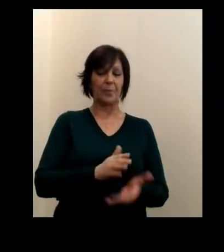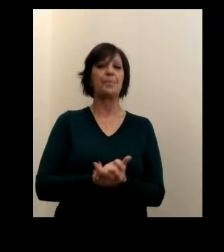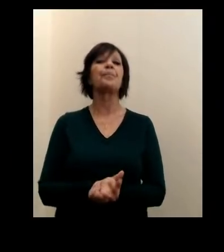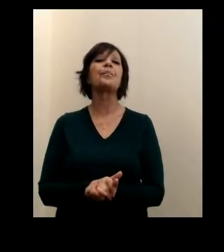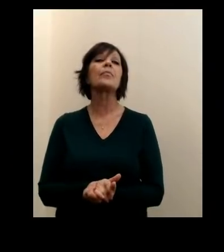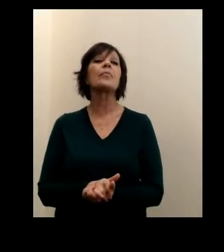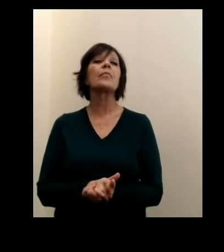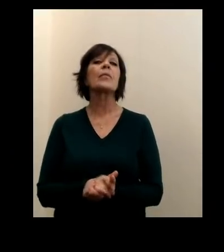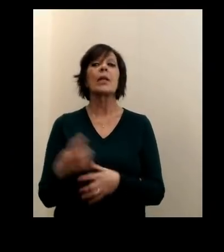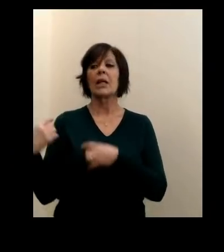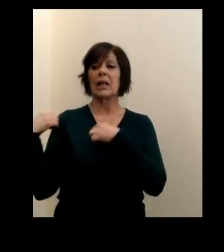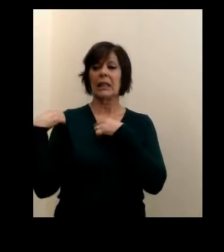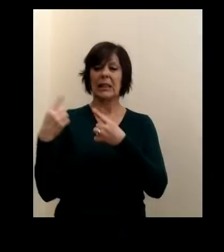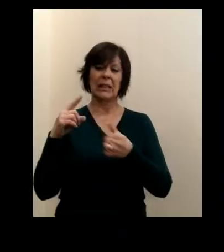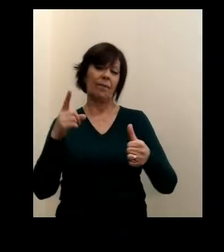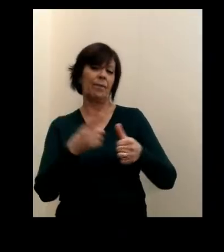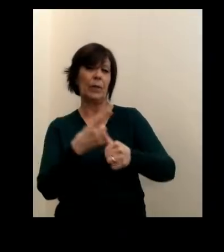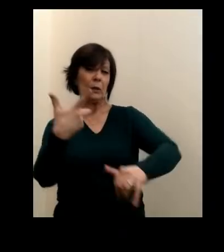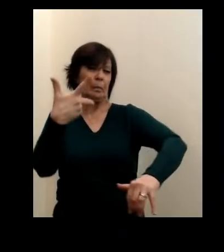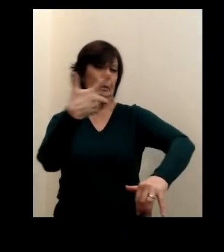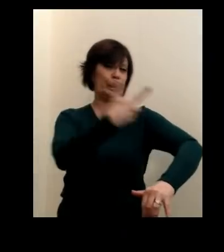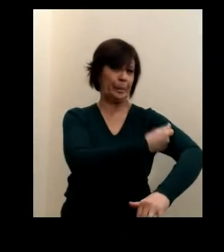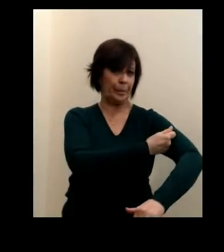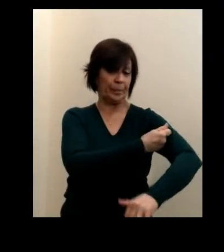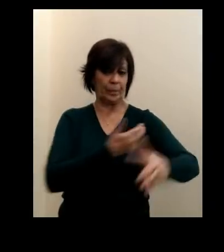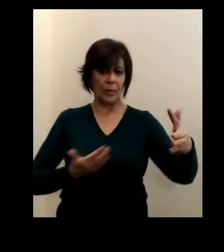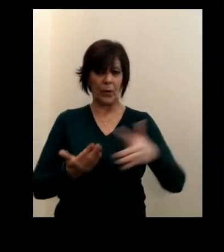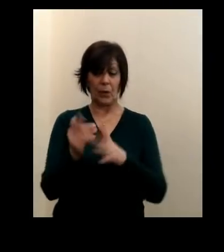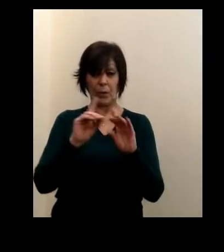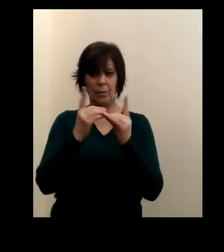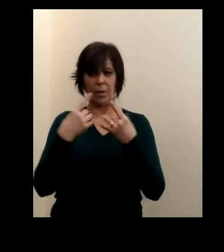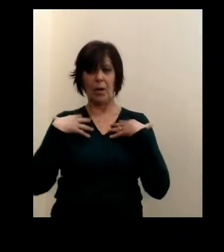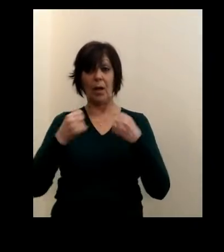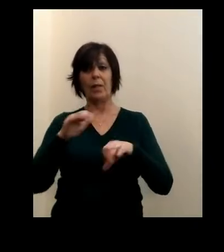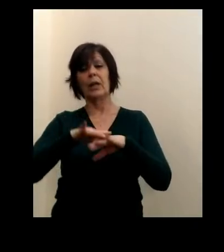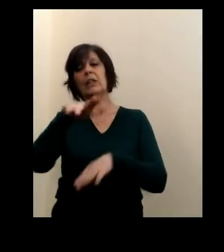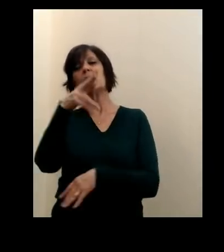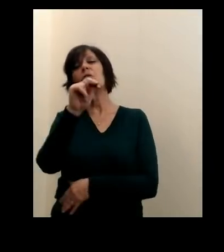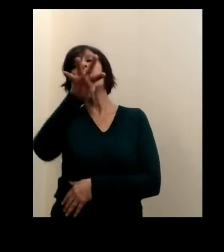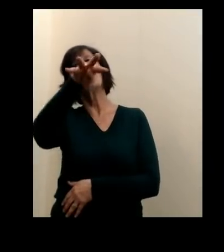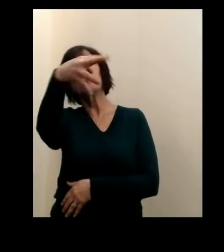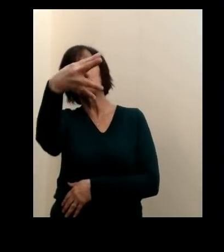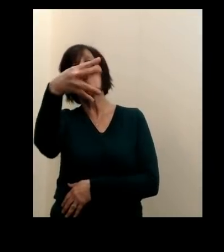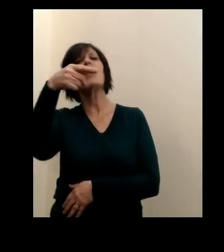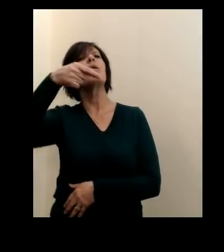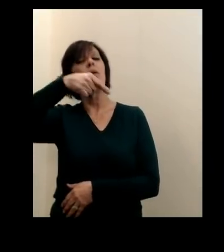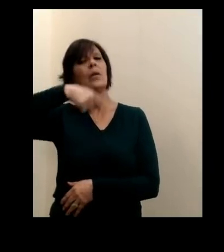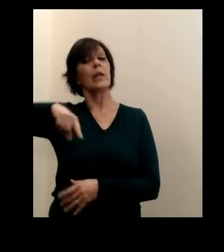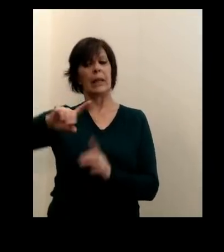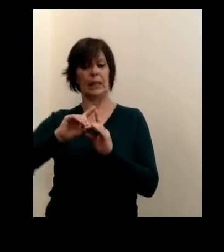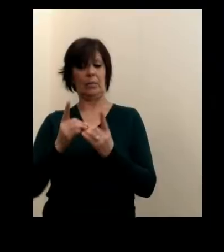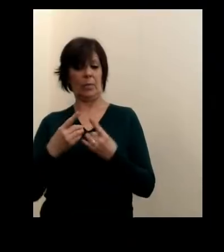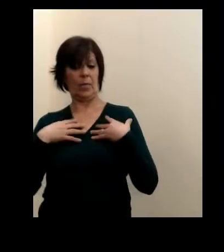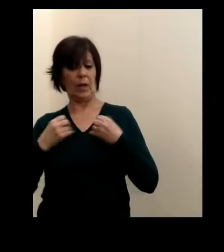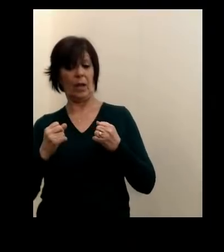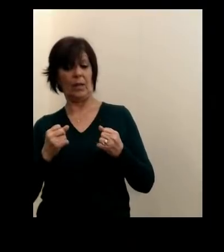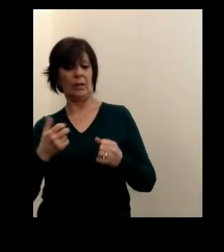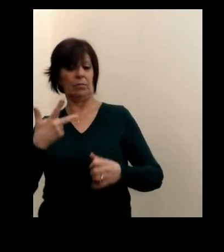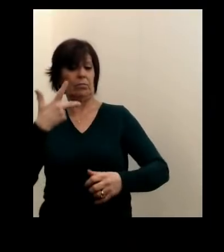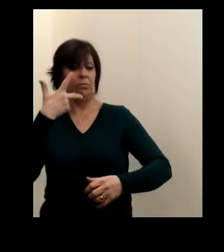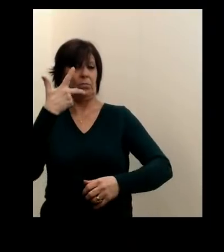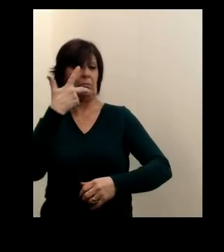we administered our first dose through the Department of Health on January 4th, the Erie County Department of Health has given